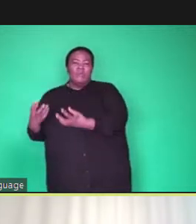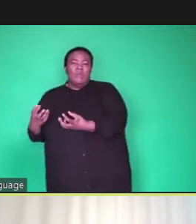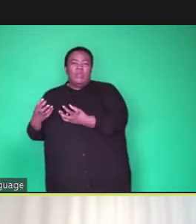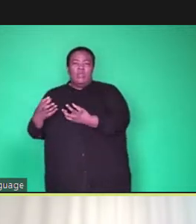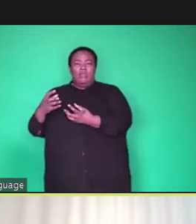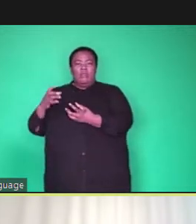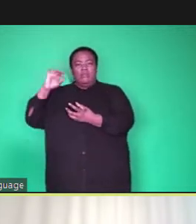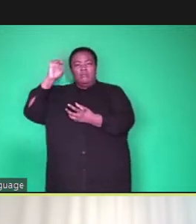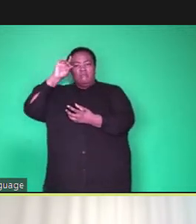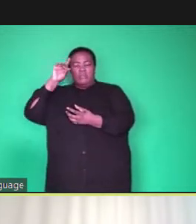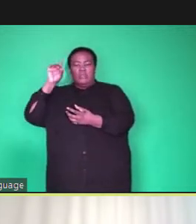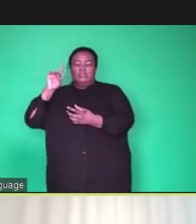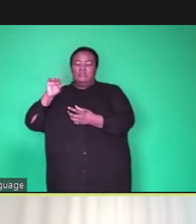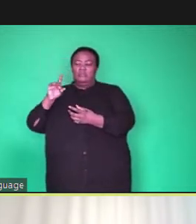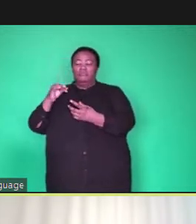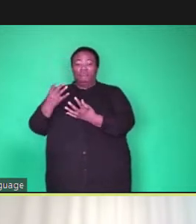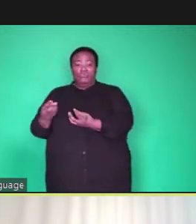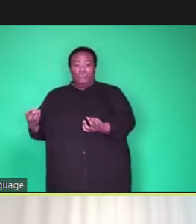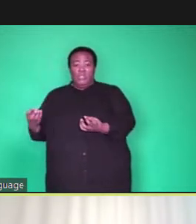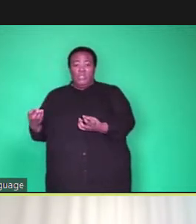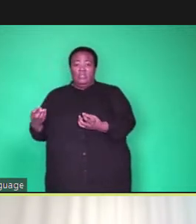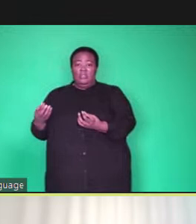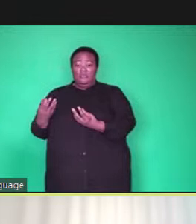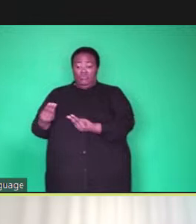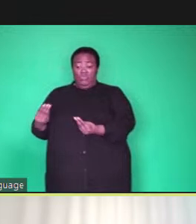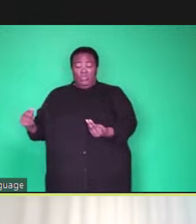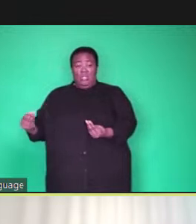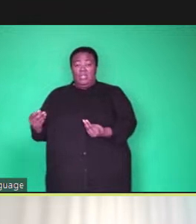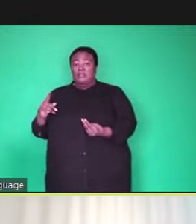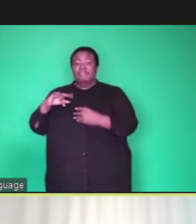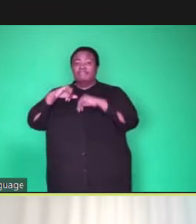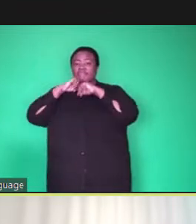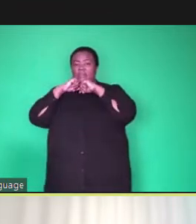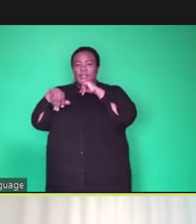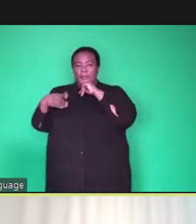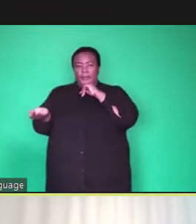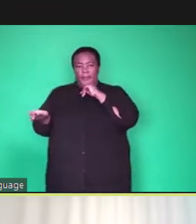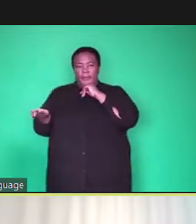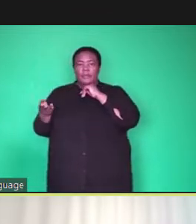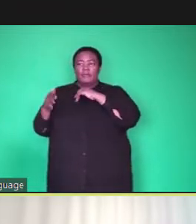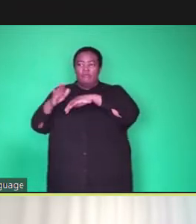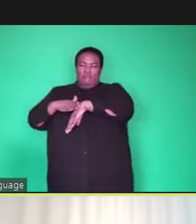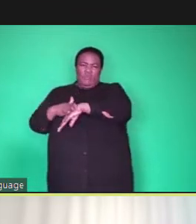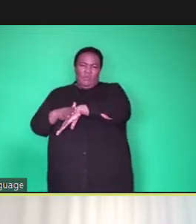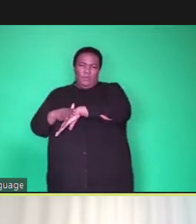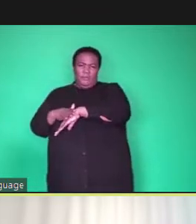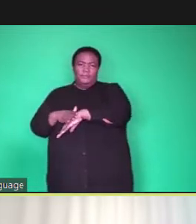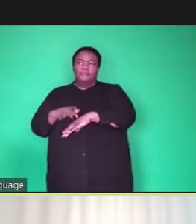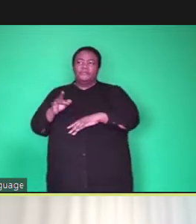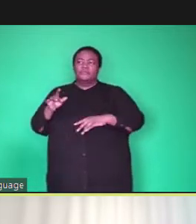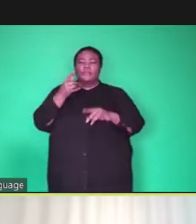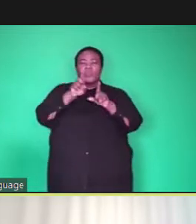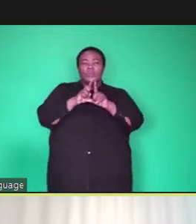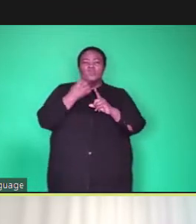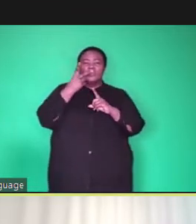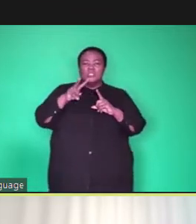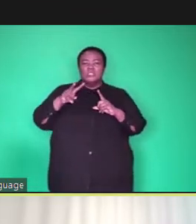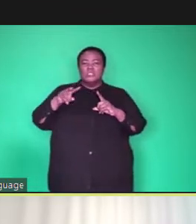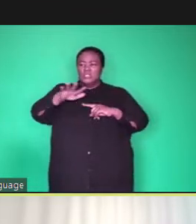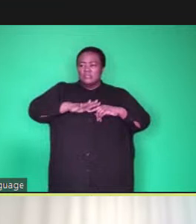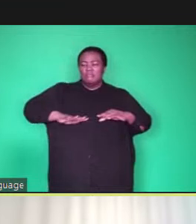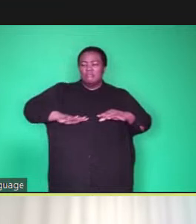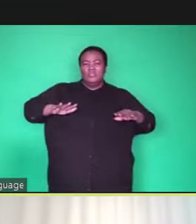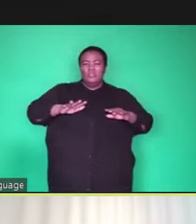African children who are overwhelmingly likely to be without parents. We also see spatial inequalities. And of